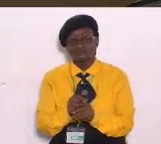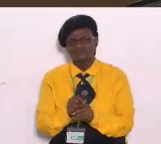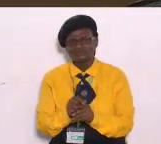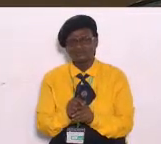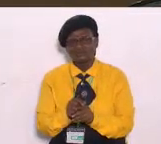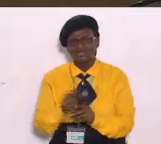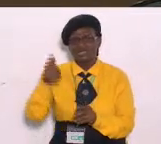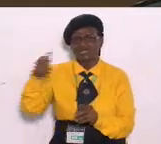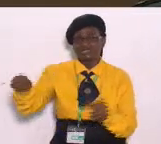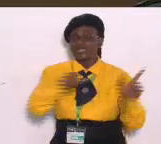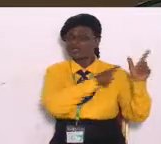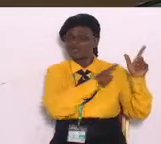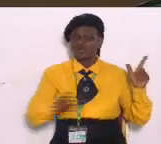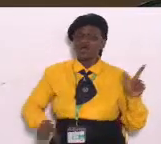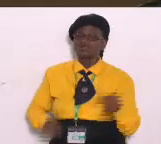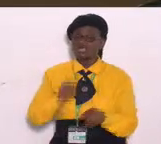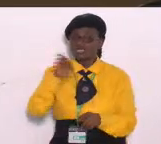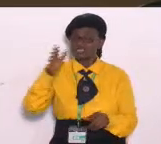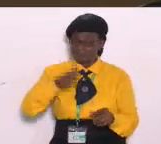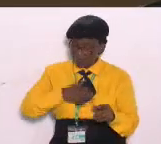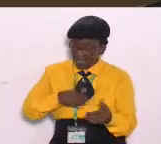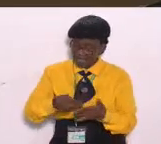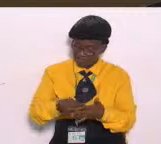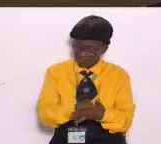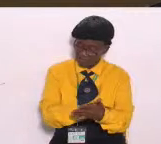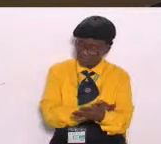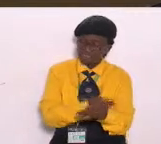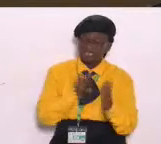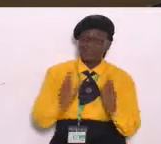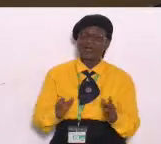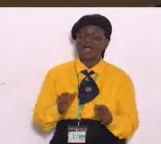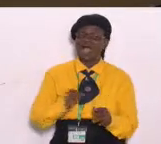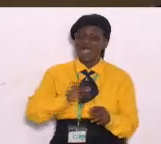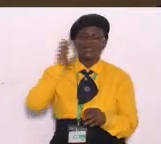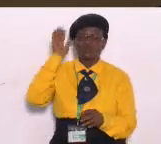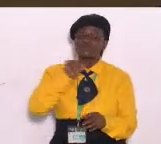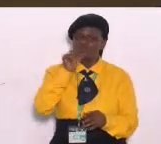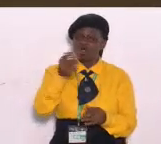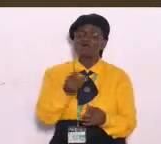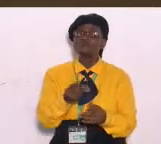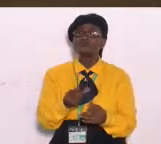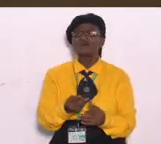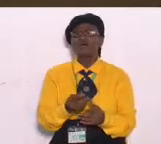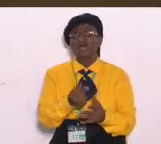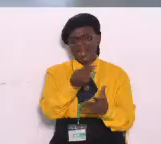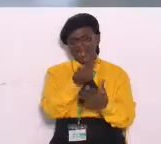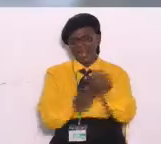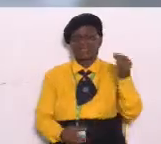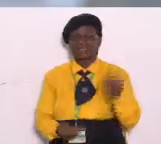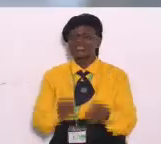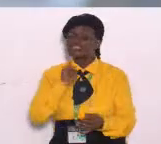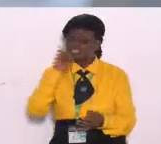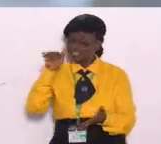The Lord is my shepherd, I shall not want. Is that in the New Testament?